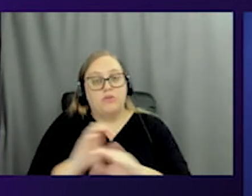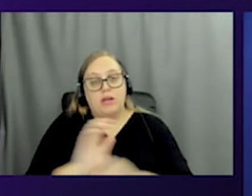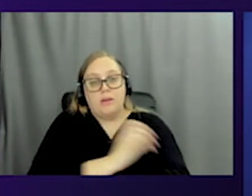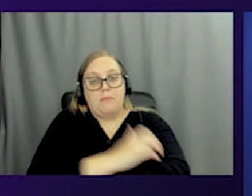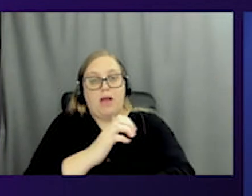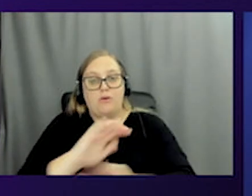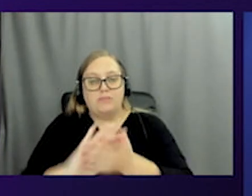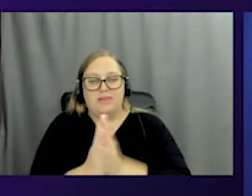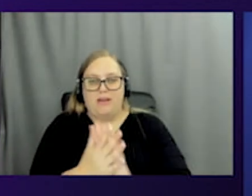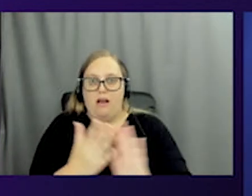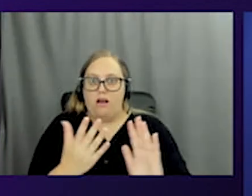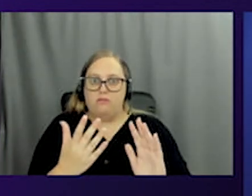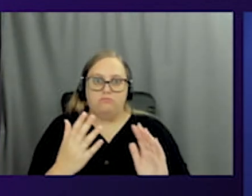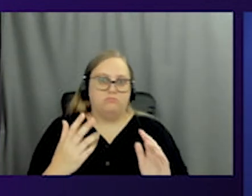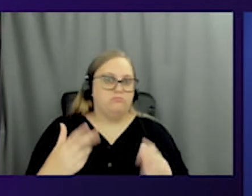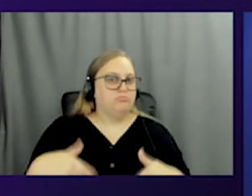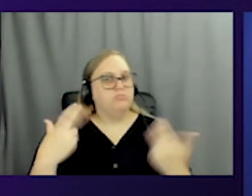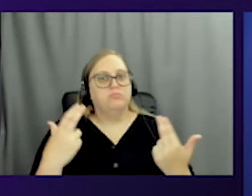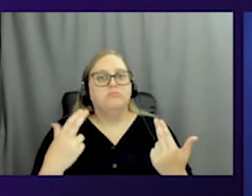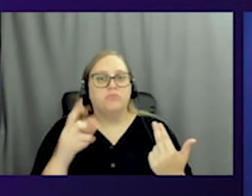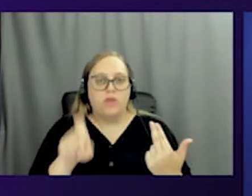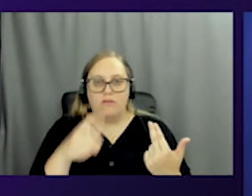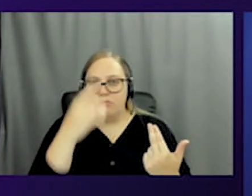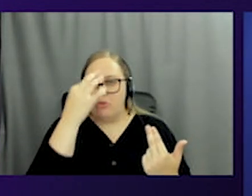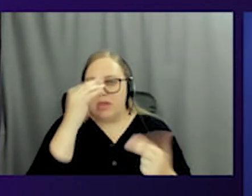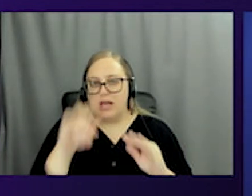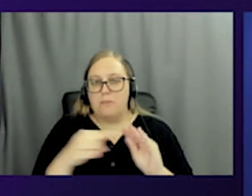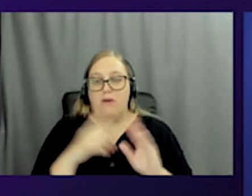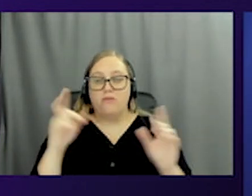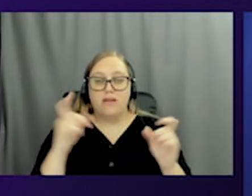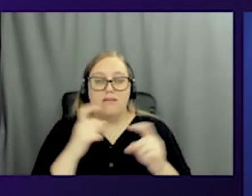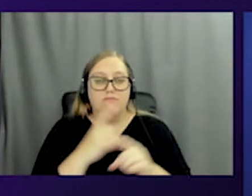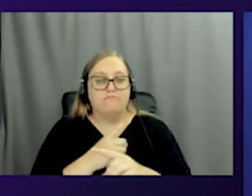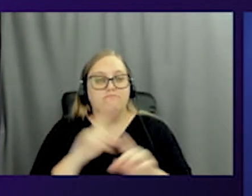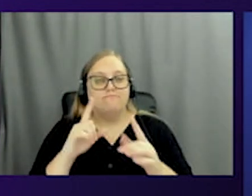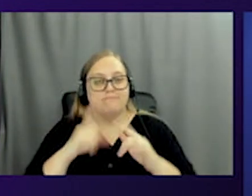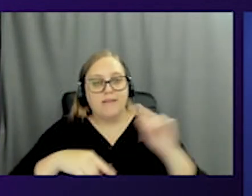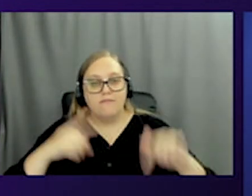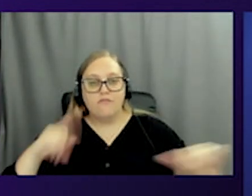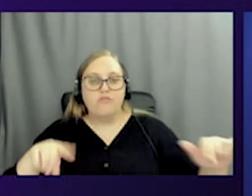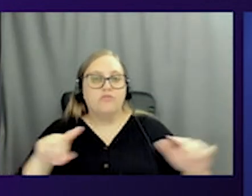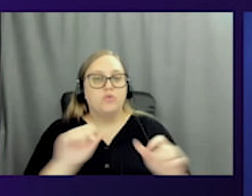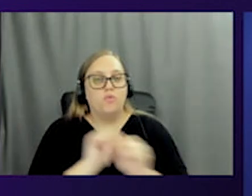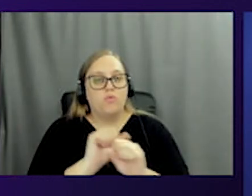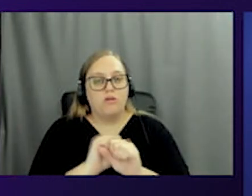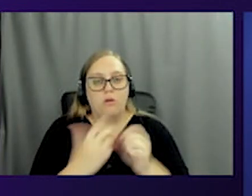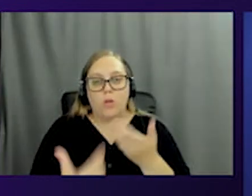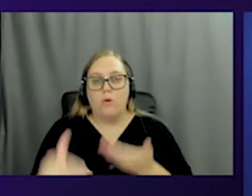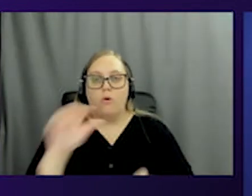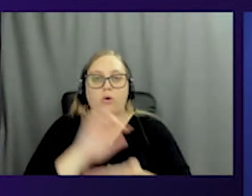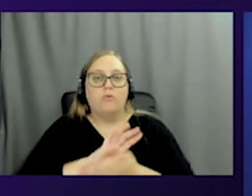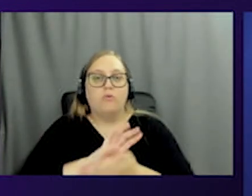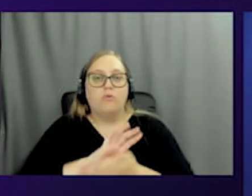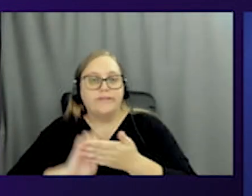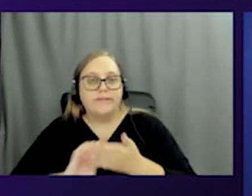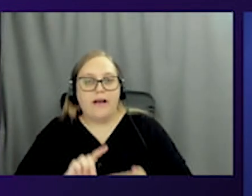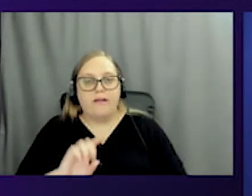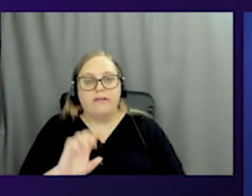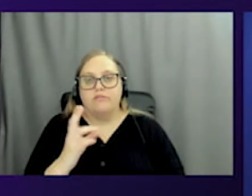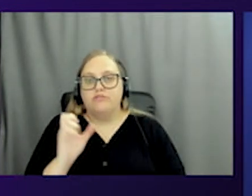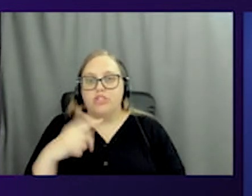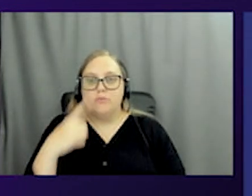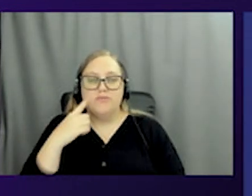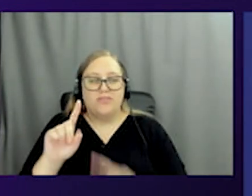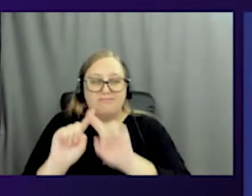you have to think about with the diversity of the workload compute, we need to think about design chips for every single different type